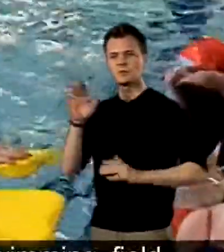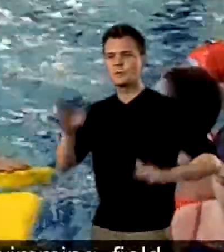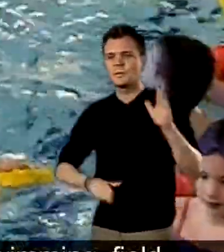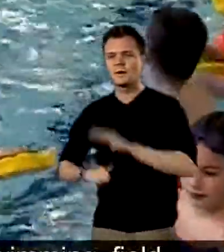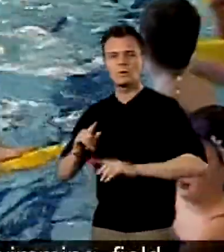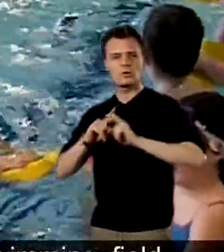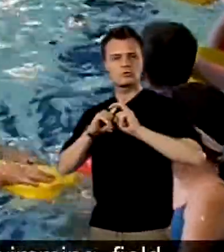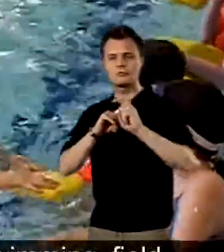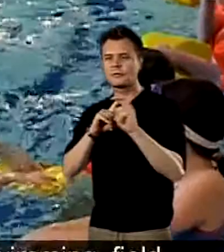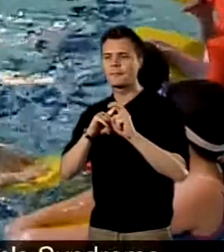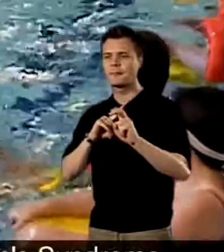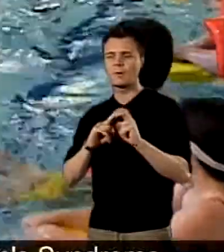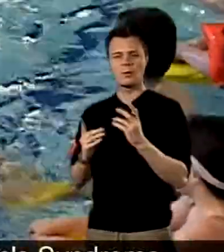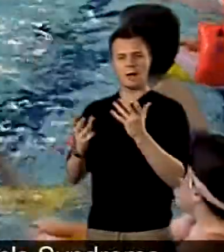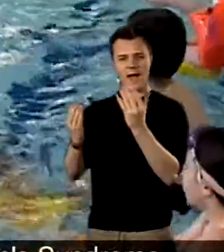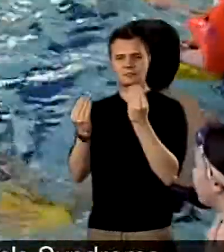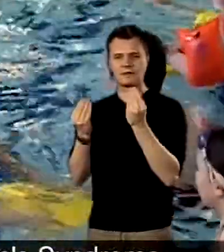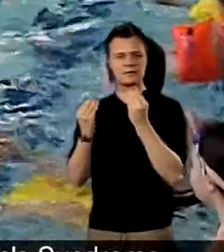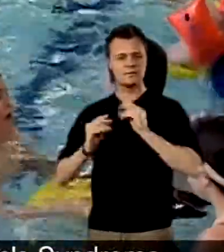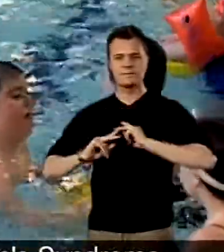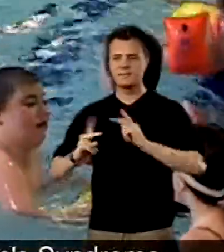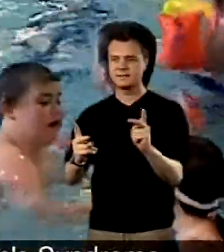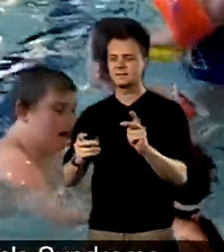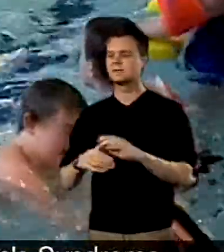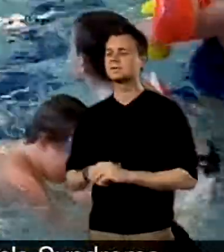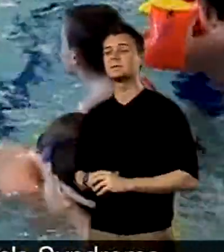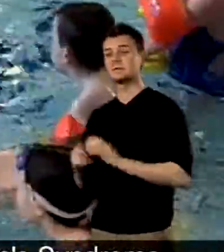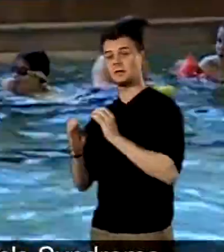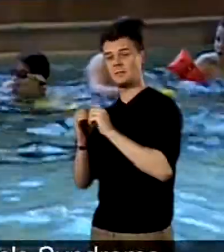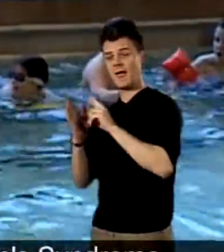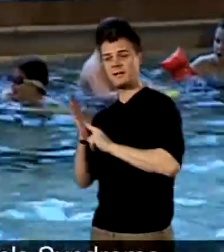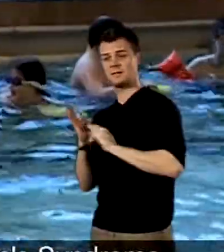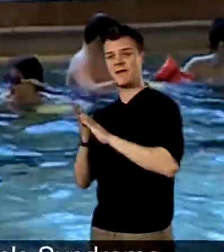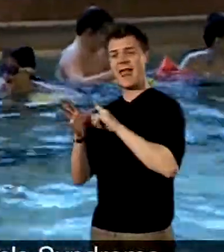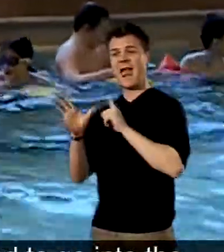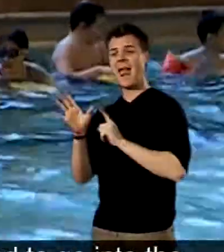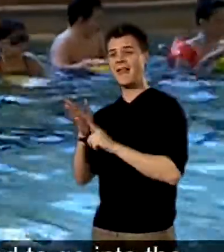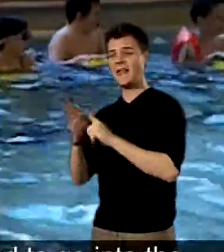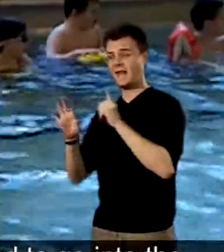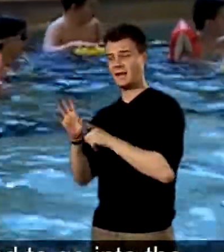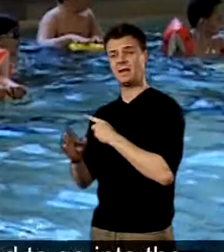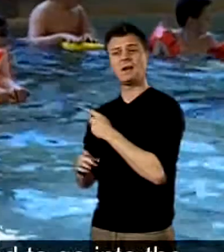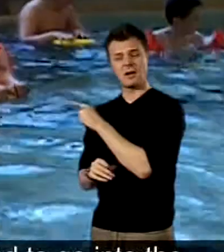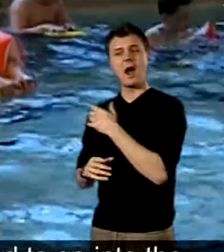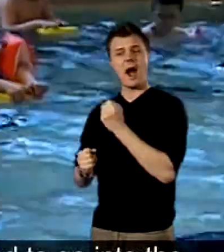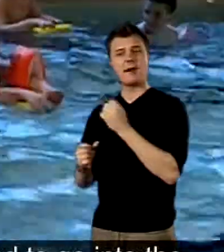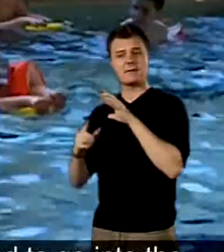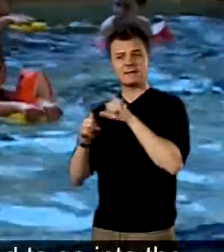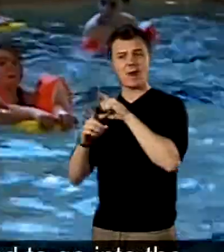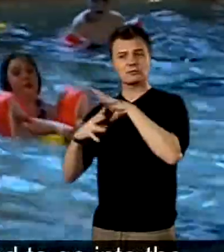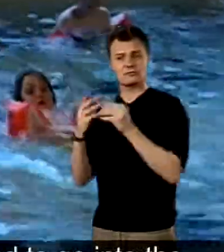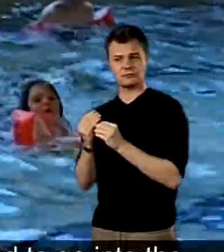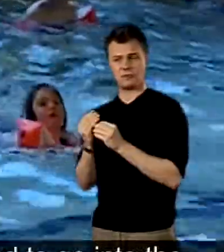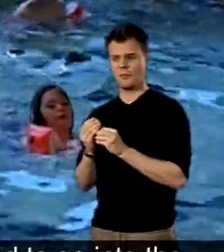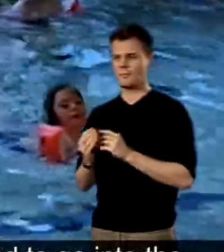educational visits. Matthew and Hayley have Down syndrome, and on swimming trips, a teaching assistant is timetabled to be with